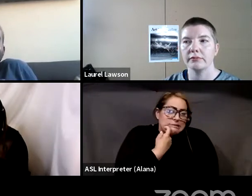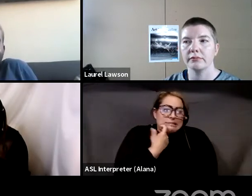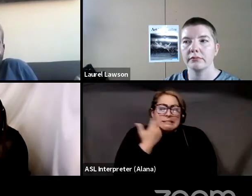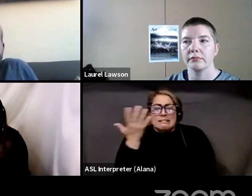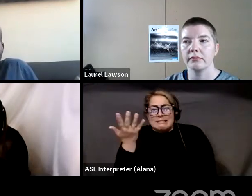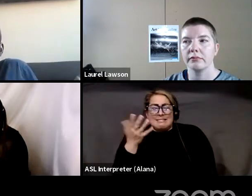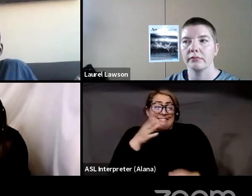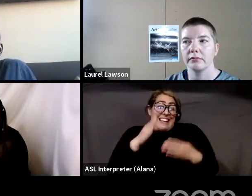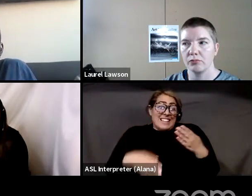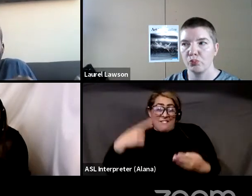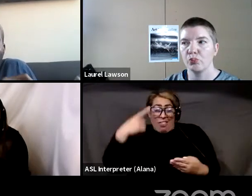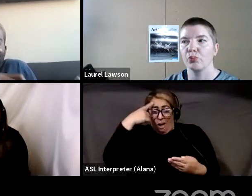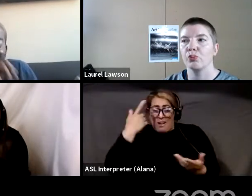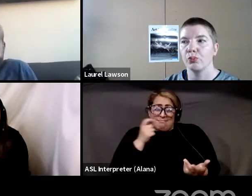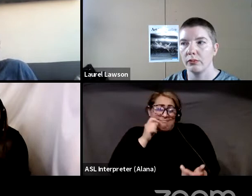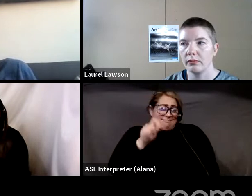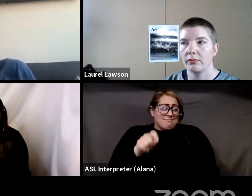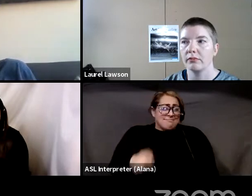End of thought.